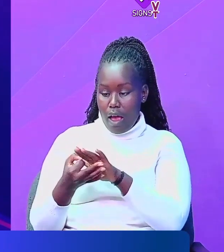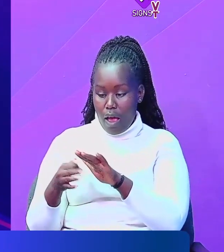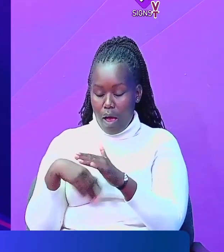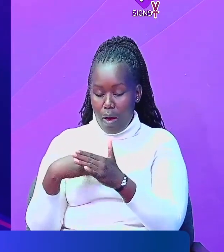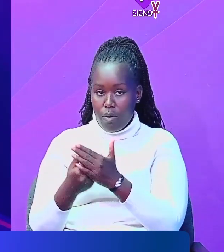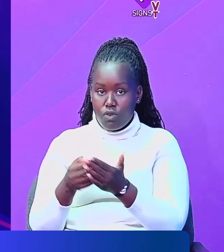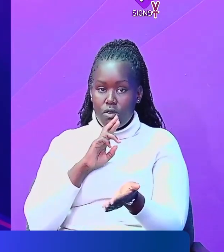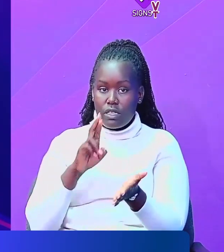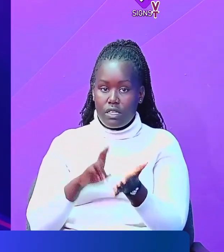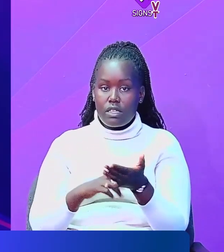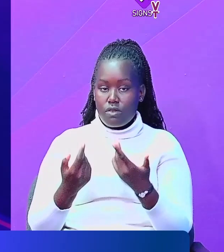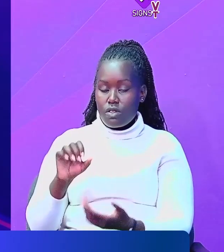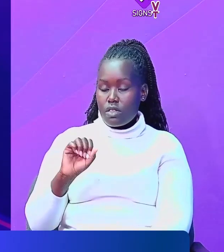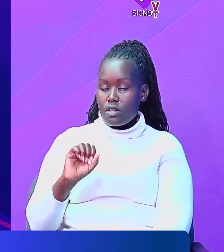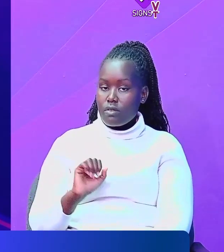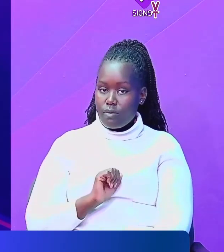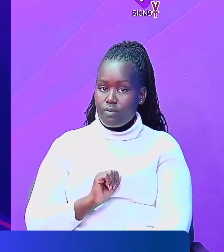a